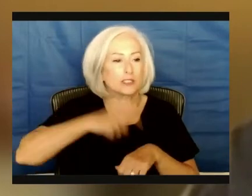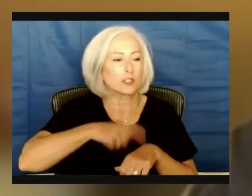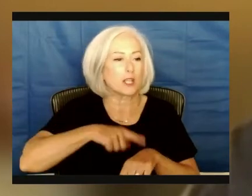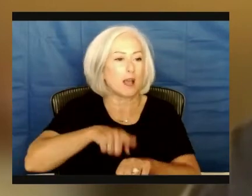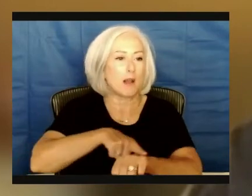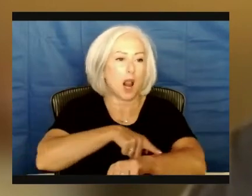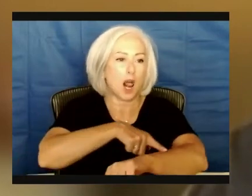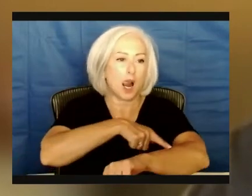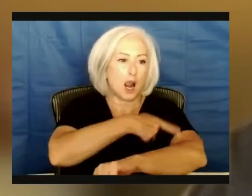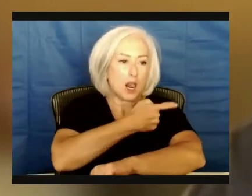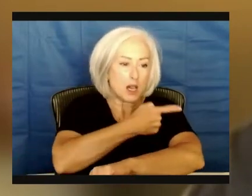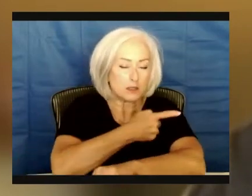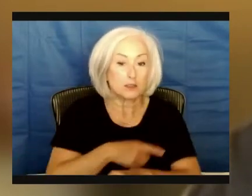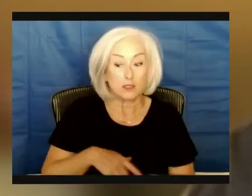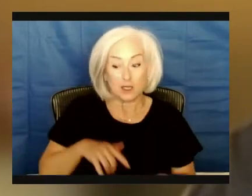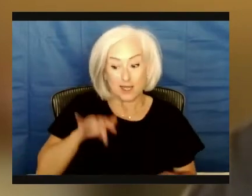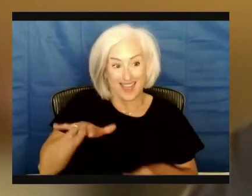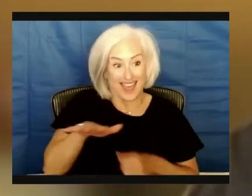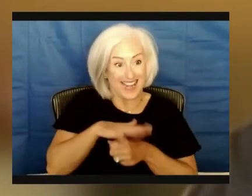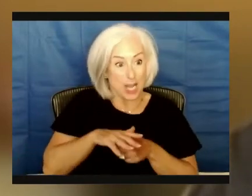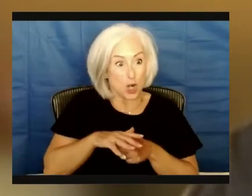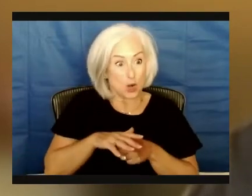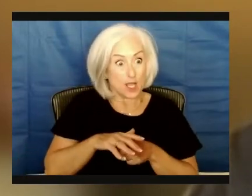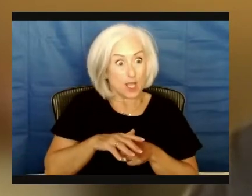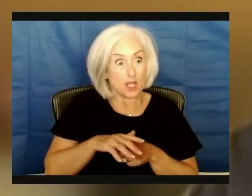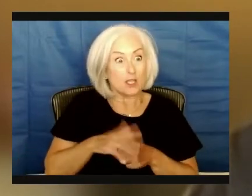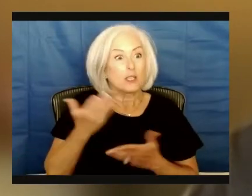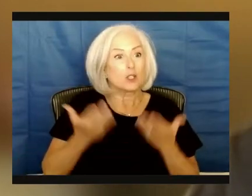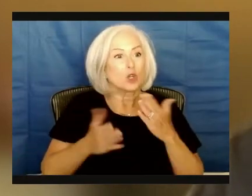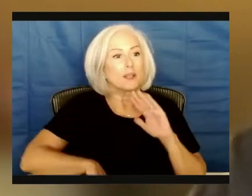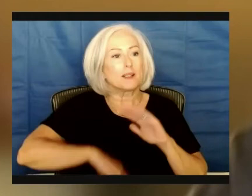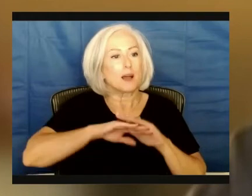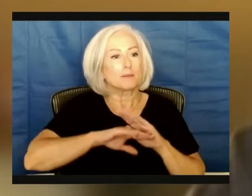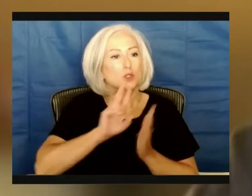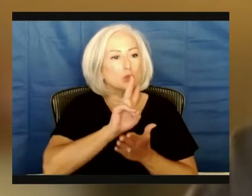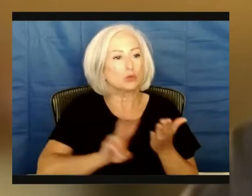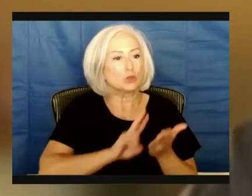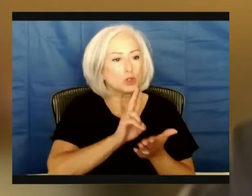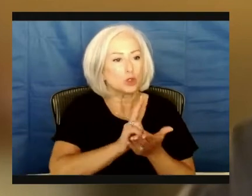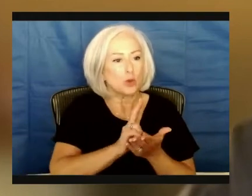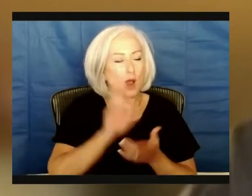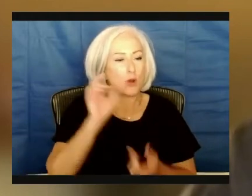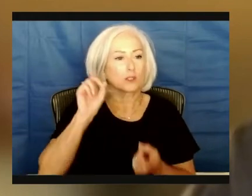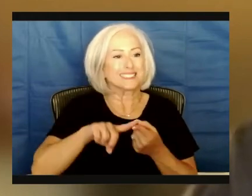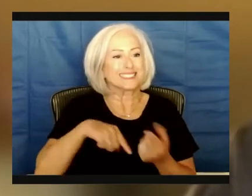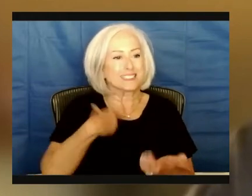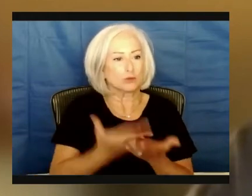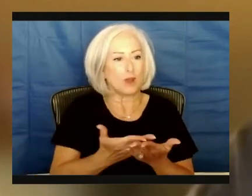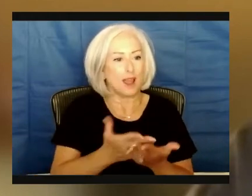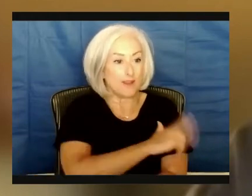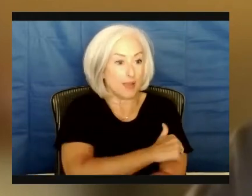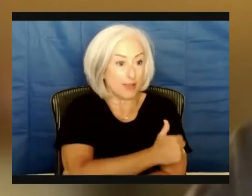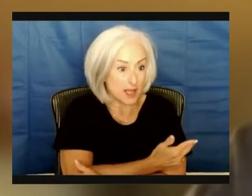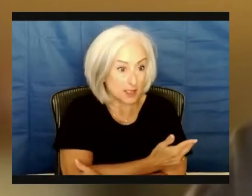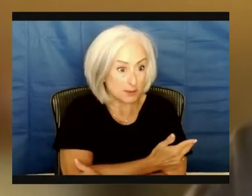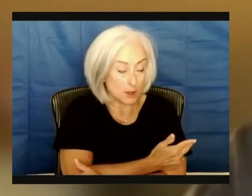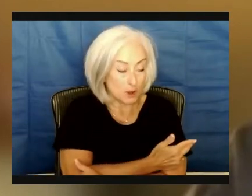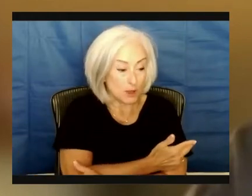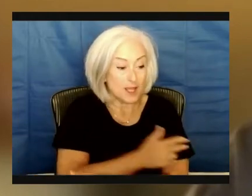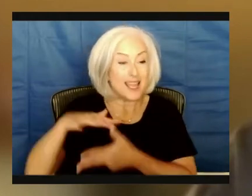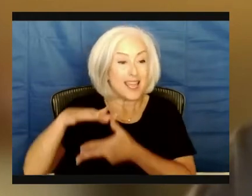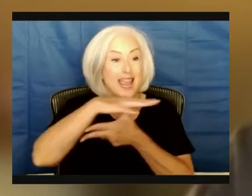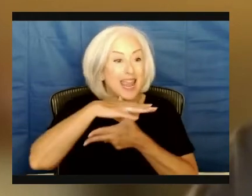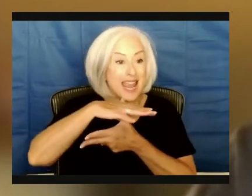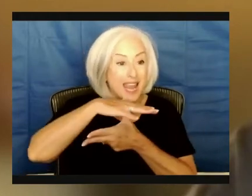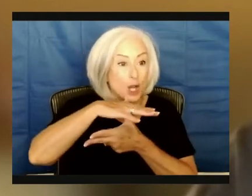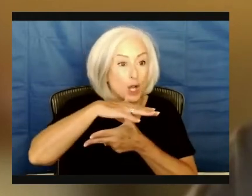ground ambulance transport to a trauma center could have been 2 hours. In some cases, and even by air, we were looking at 28